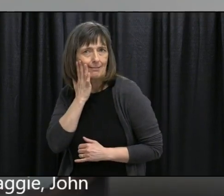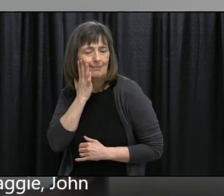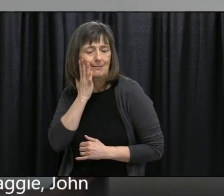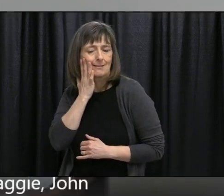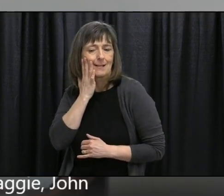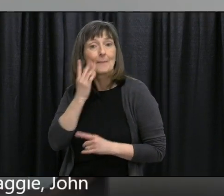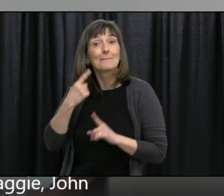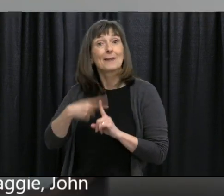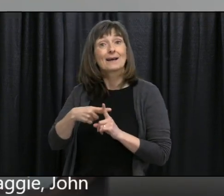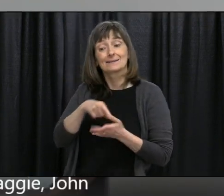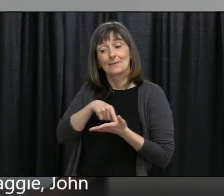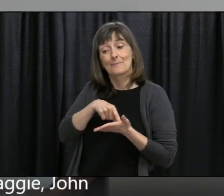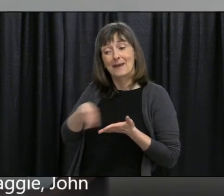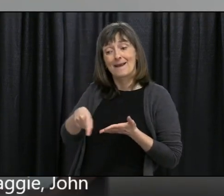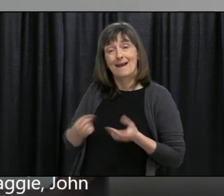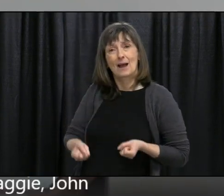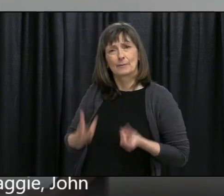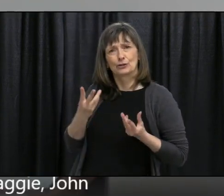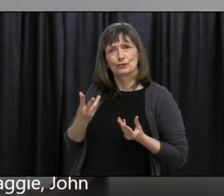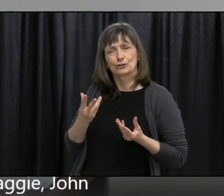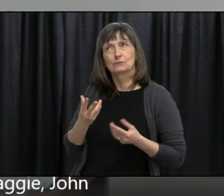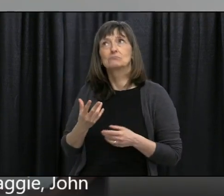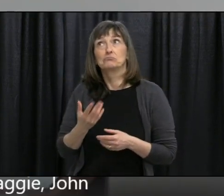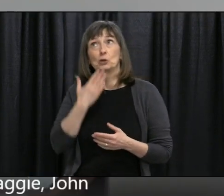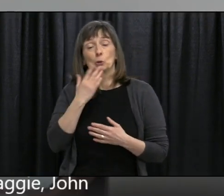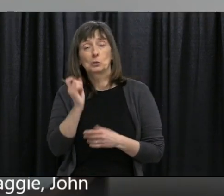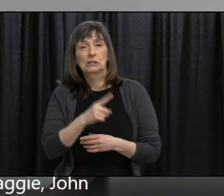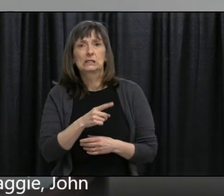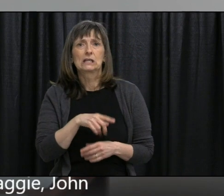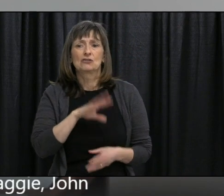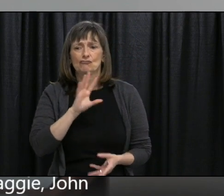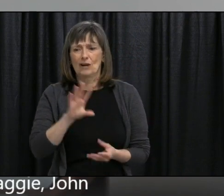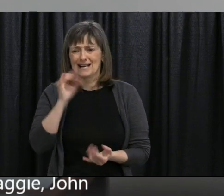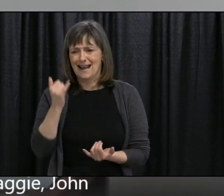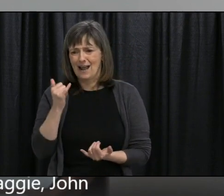That's a good question. We're now actually down to 198. I can get